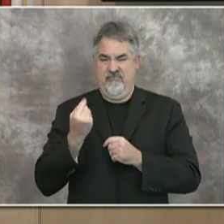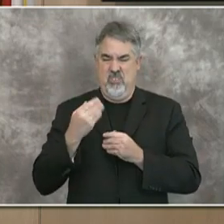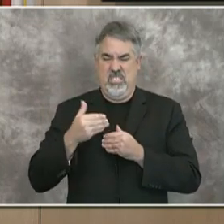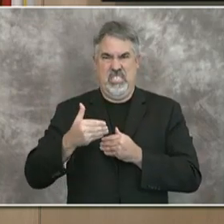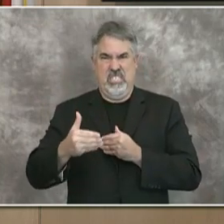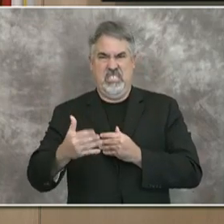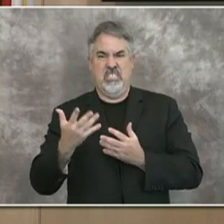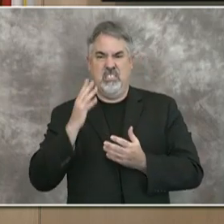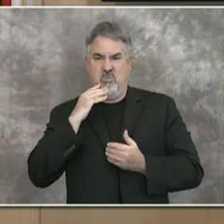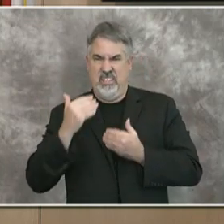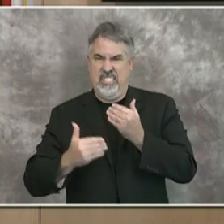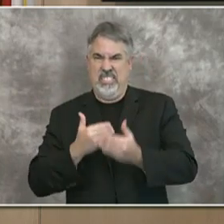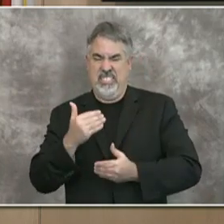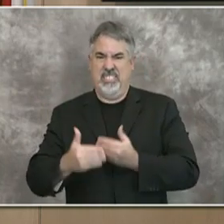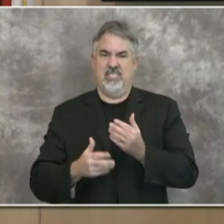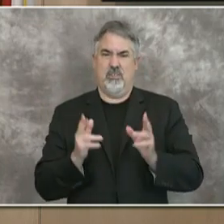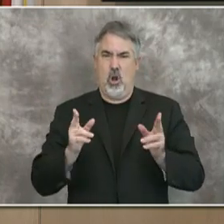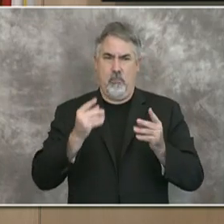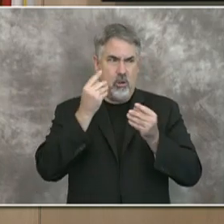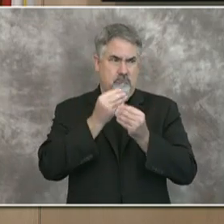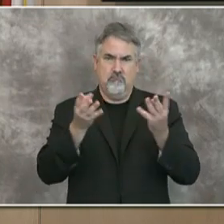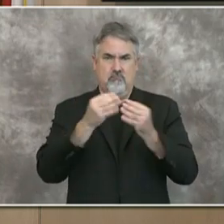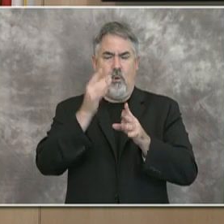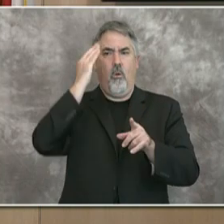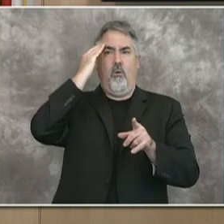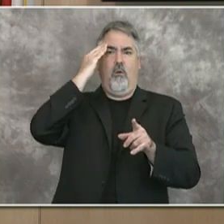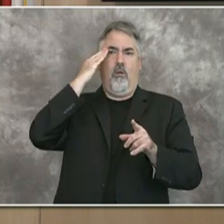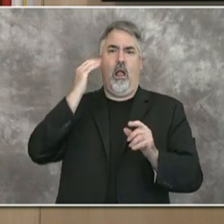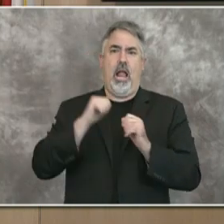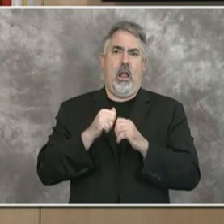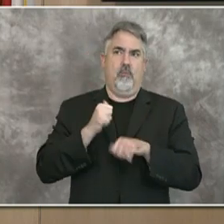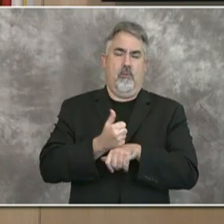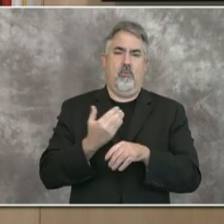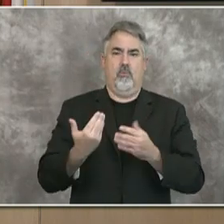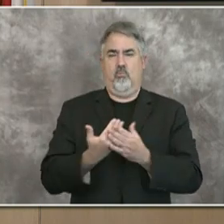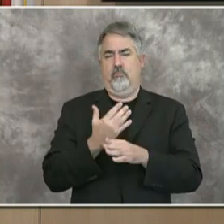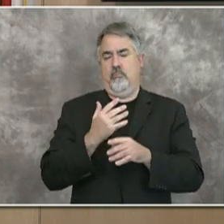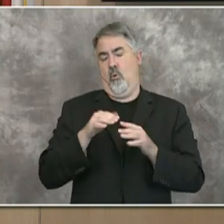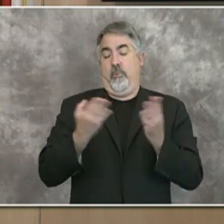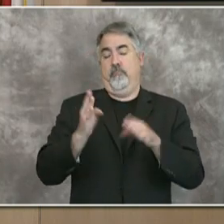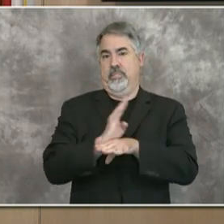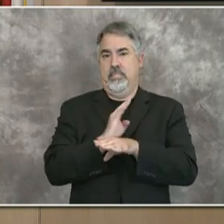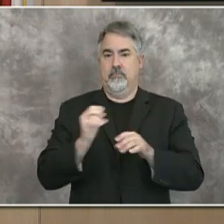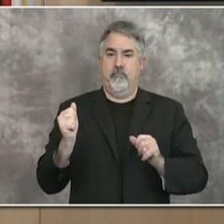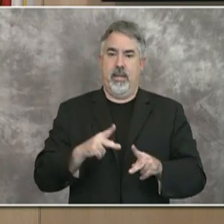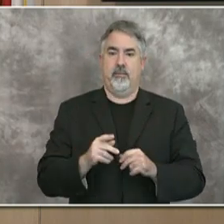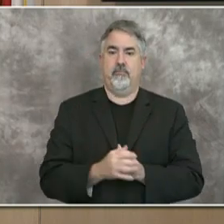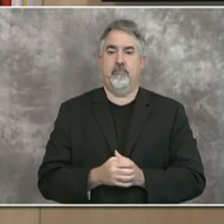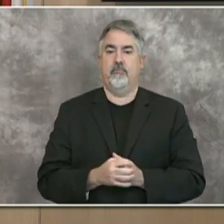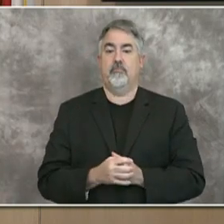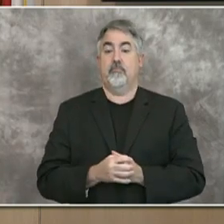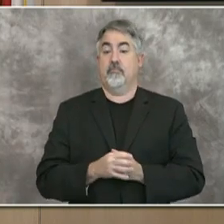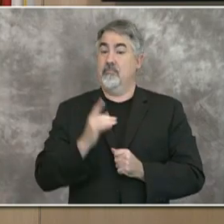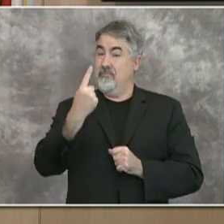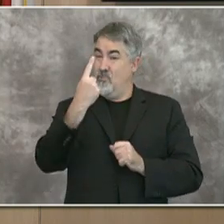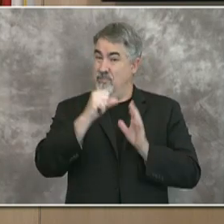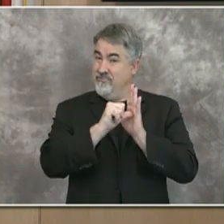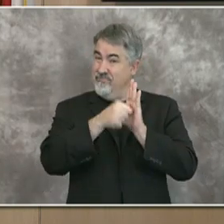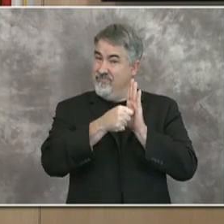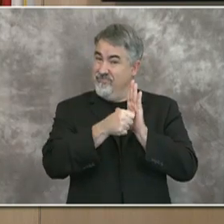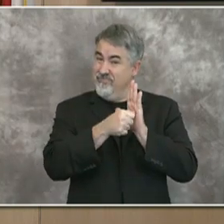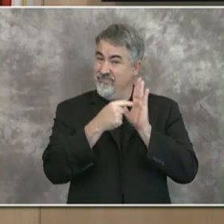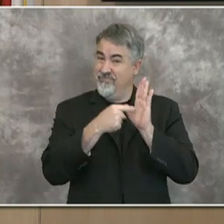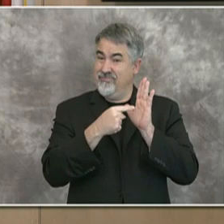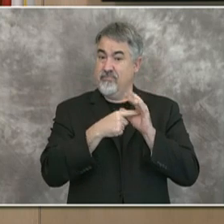soon, so we'll keep you posted. And let me be clear about one thing. When more businesses start